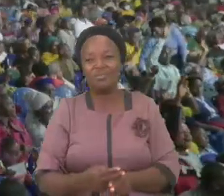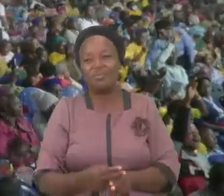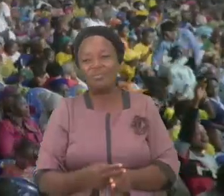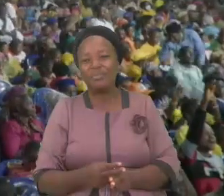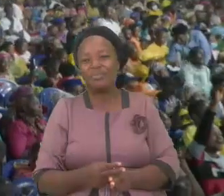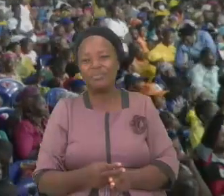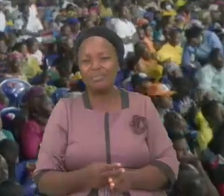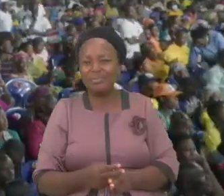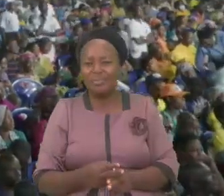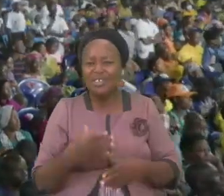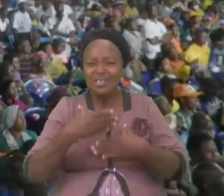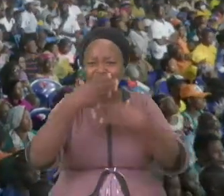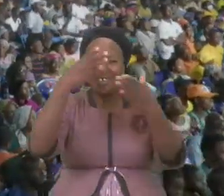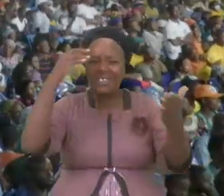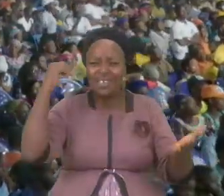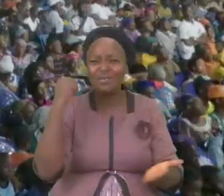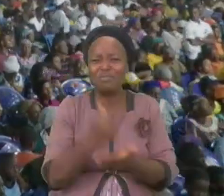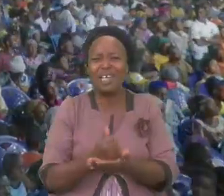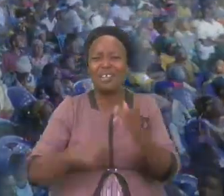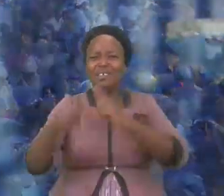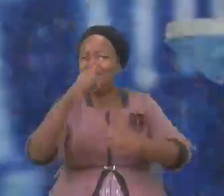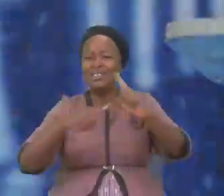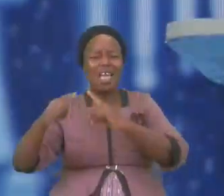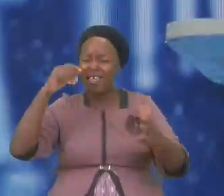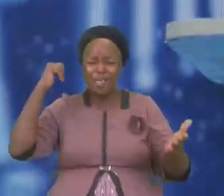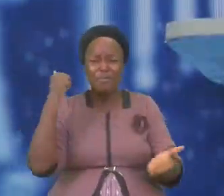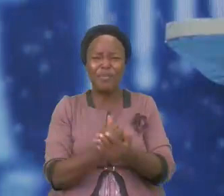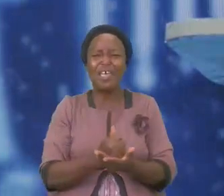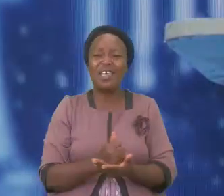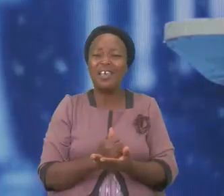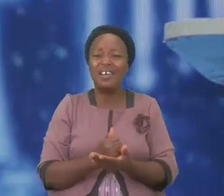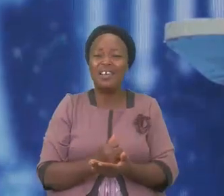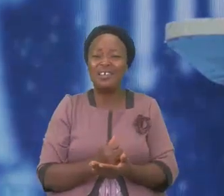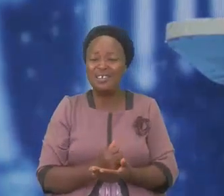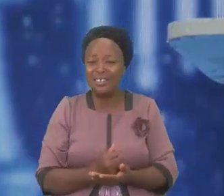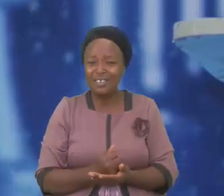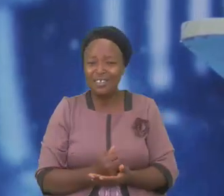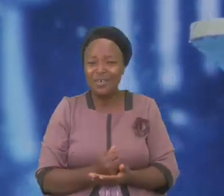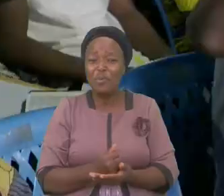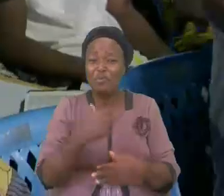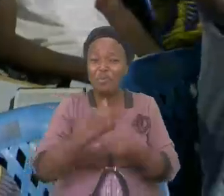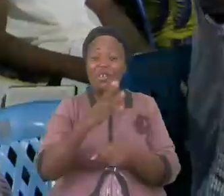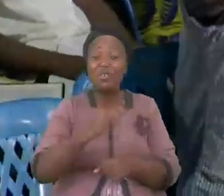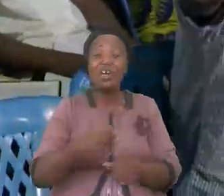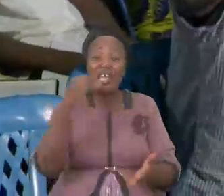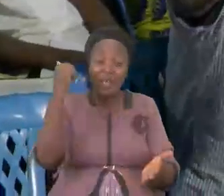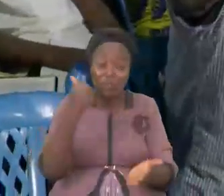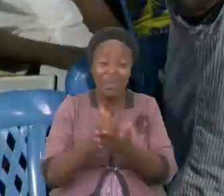And your amen looks like somebody who is going to have a better life from tonight in Jesus'